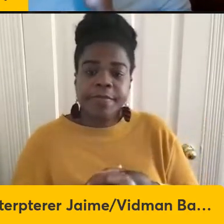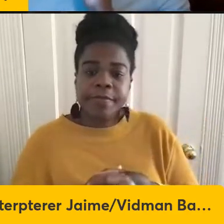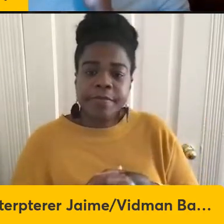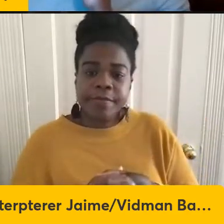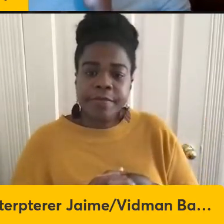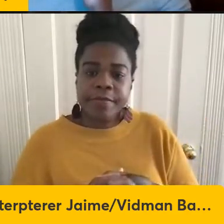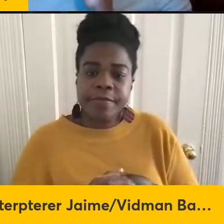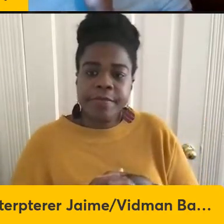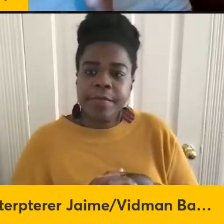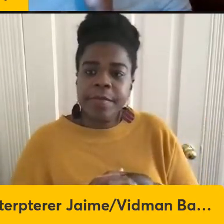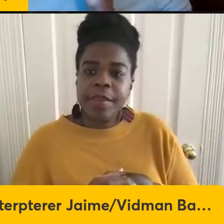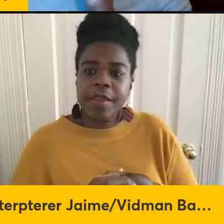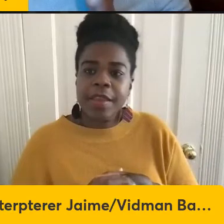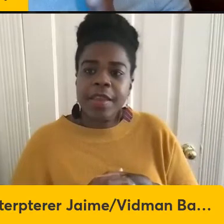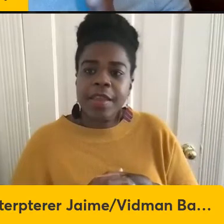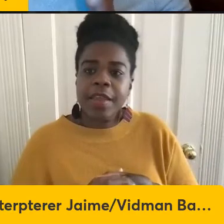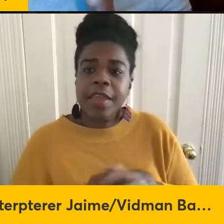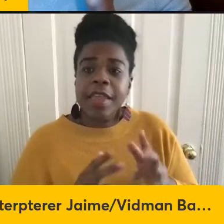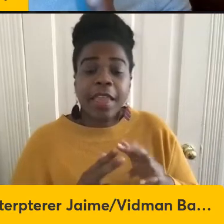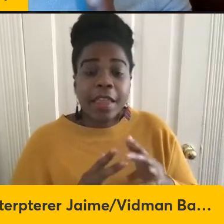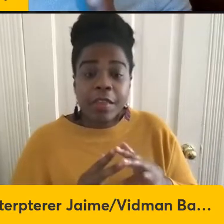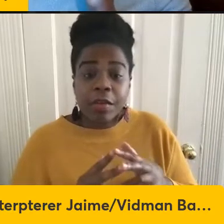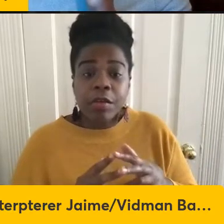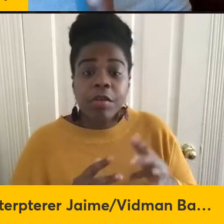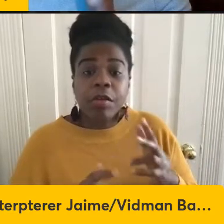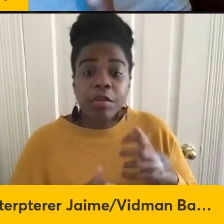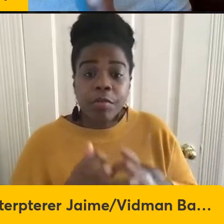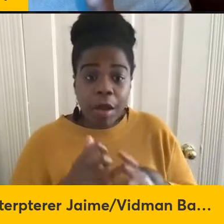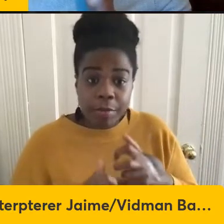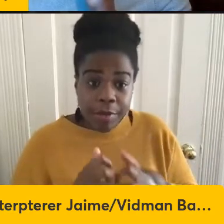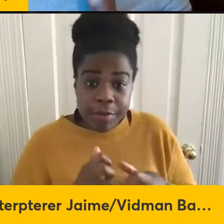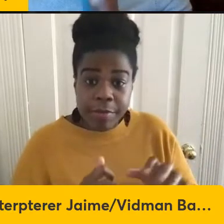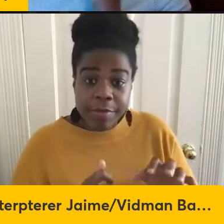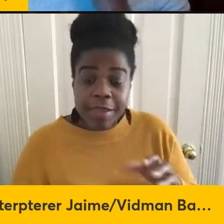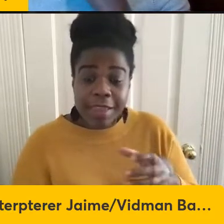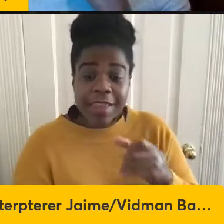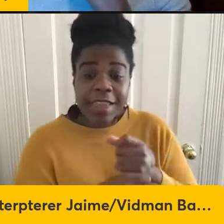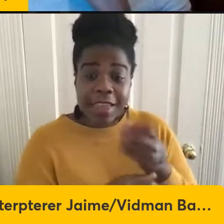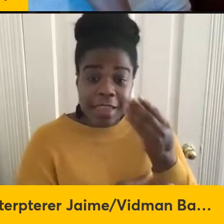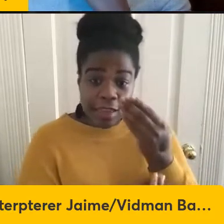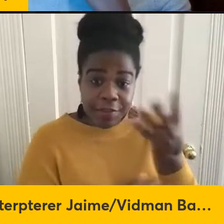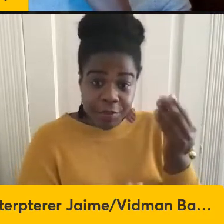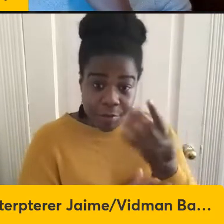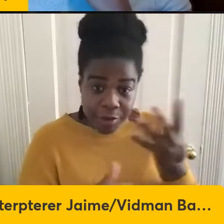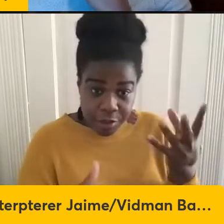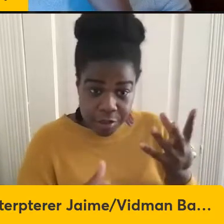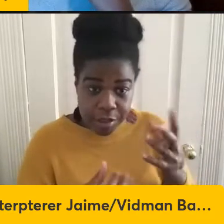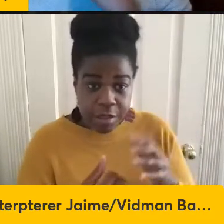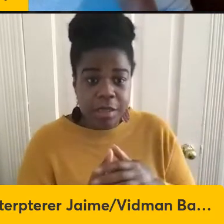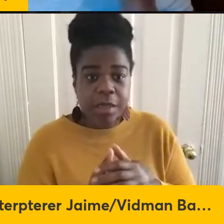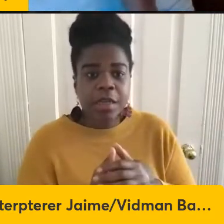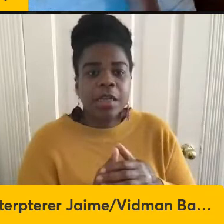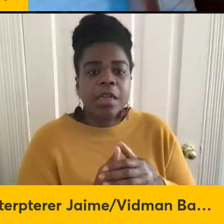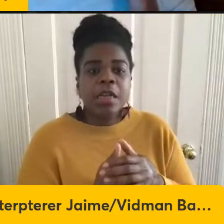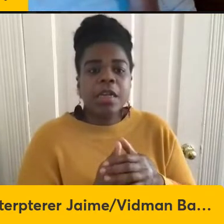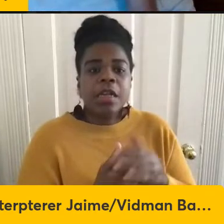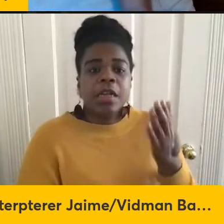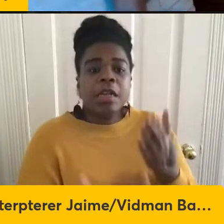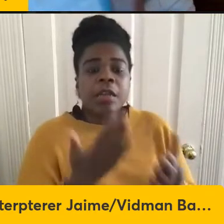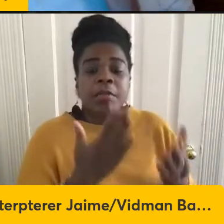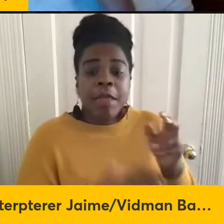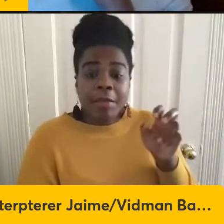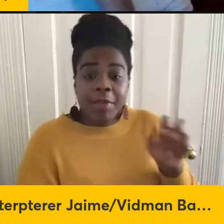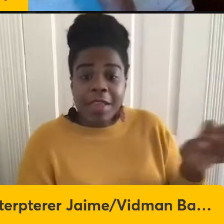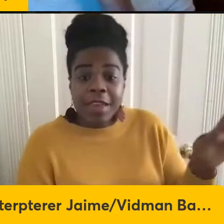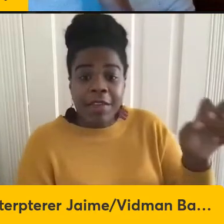they are either having trouble finding information, they are maybe having trouble navigating the